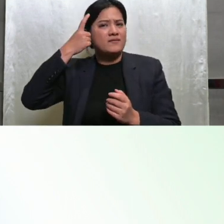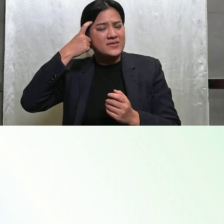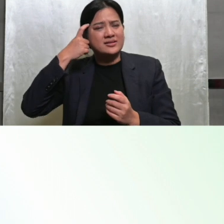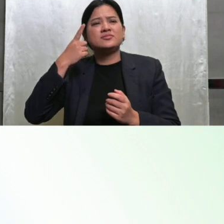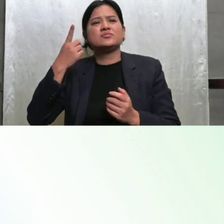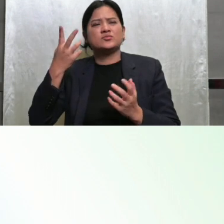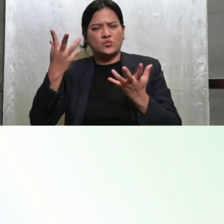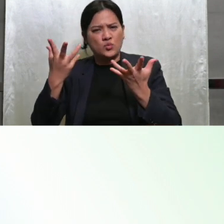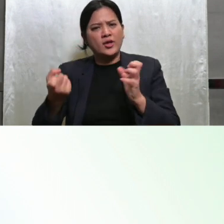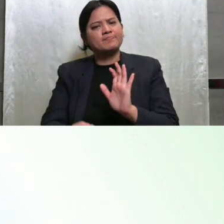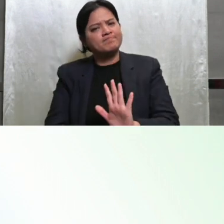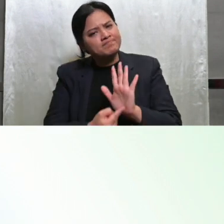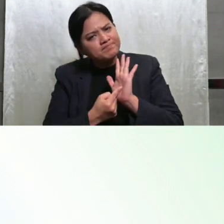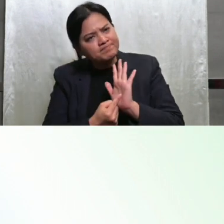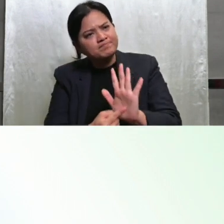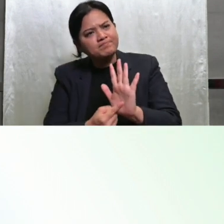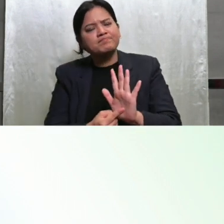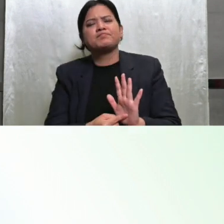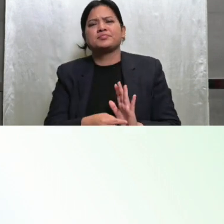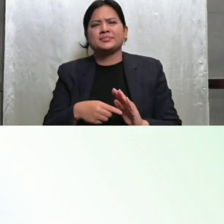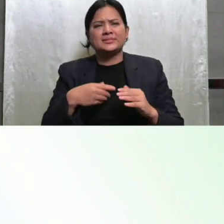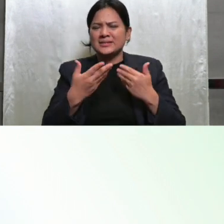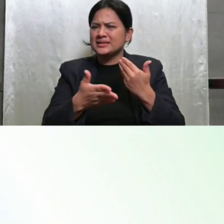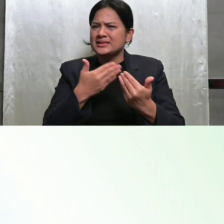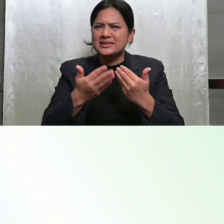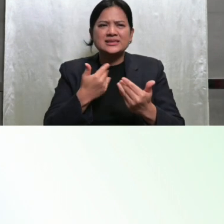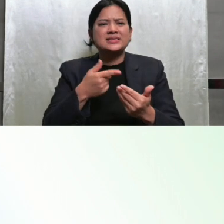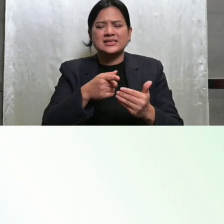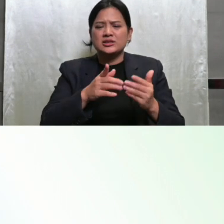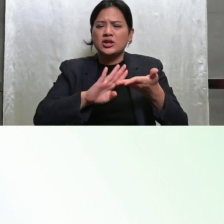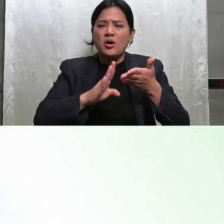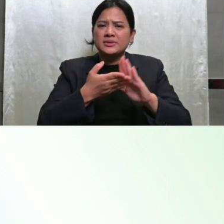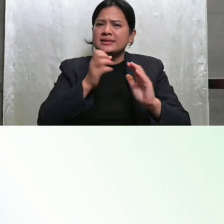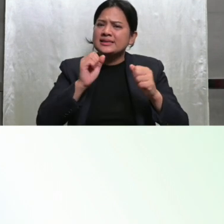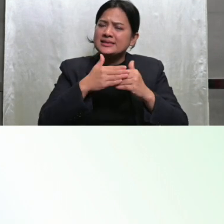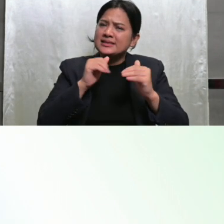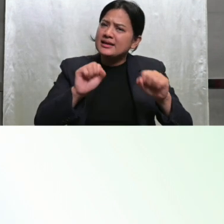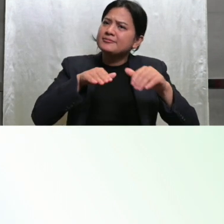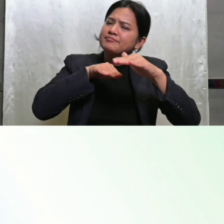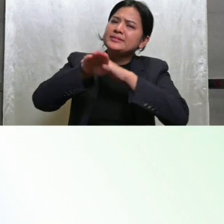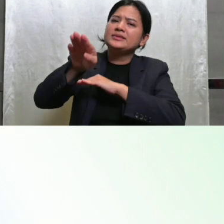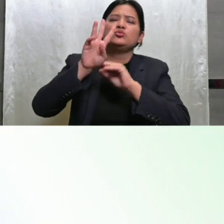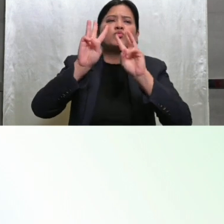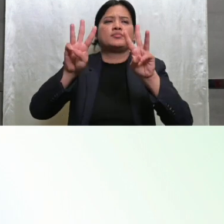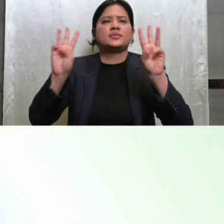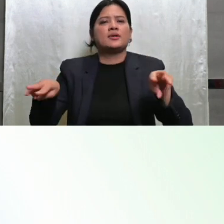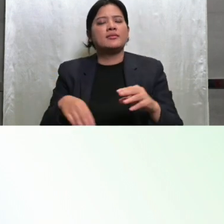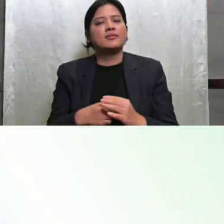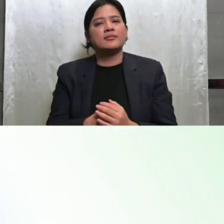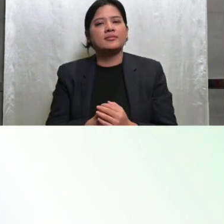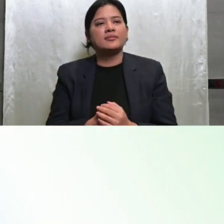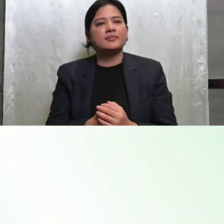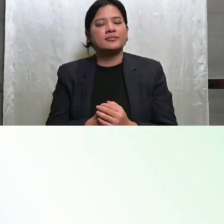actually access the platform through these mechanisms of the government. So I guess that's really